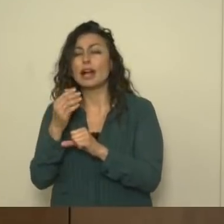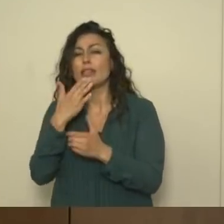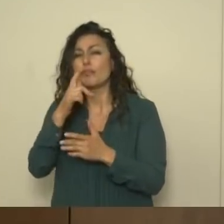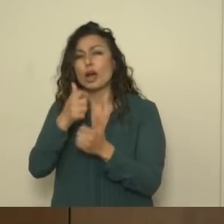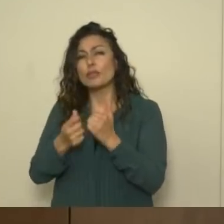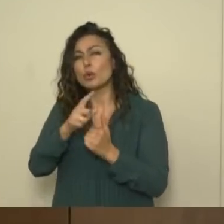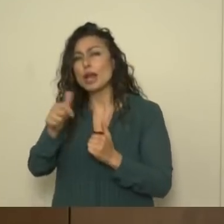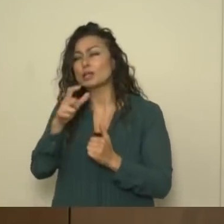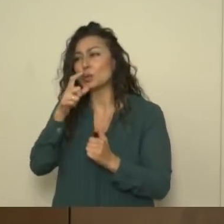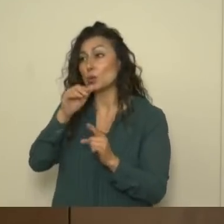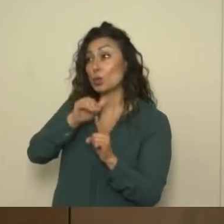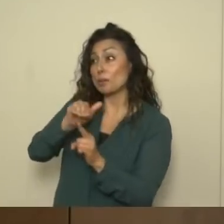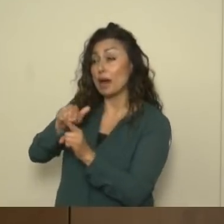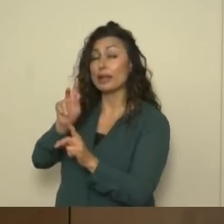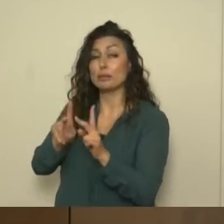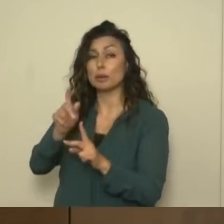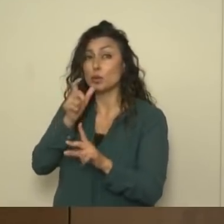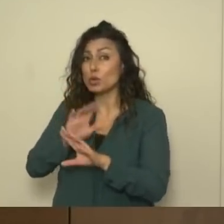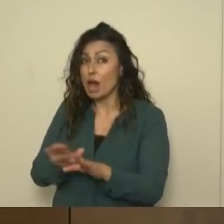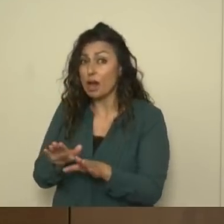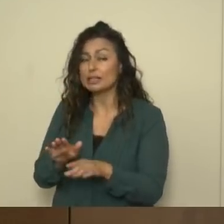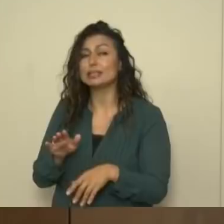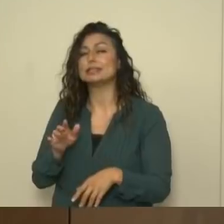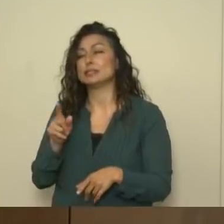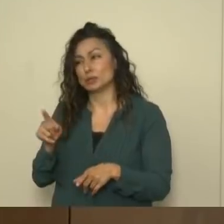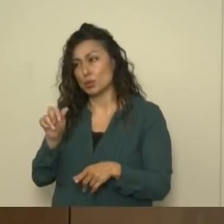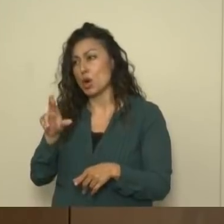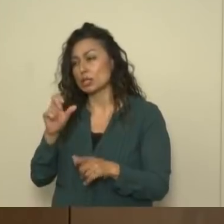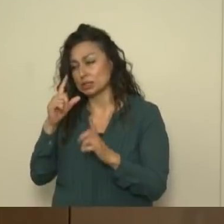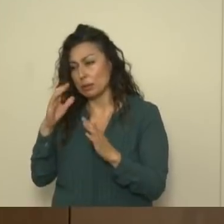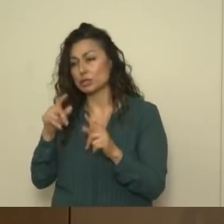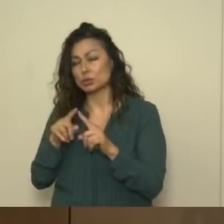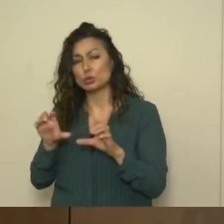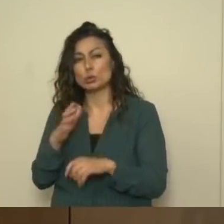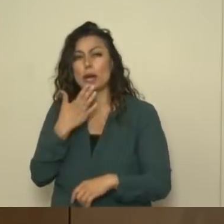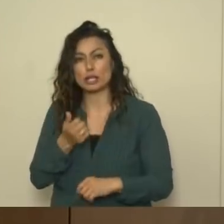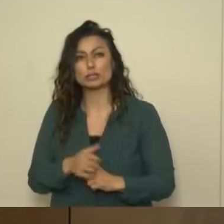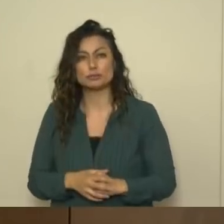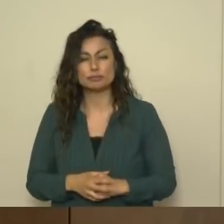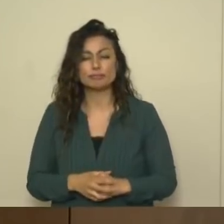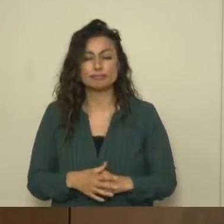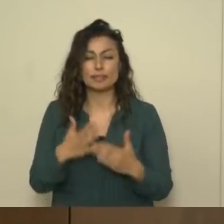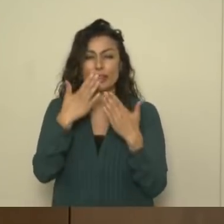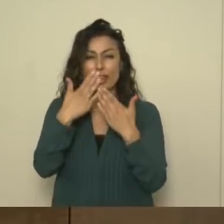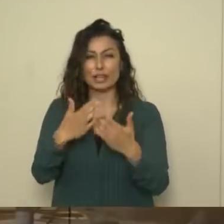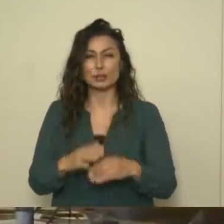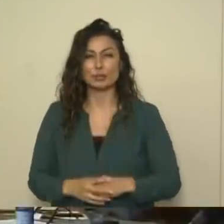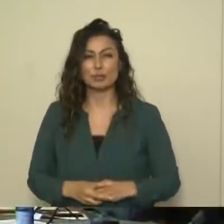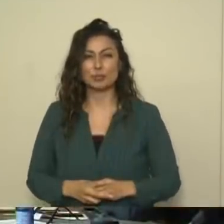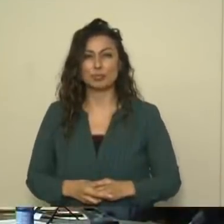who's going to remind the folks who aren't that they are expected to do better. Thank you.